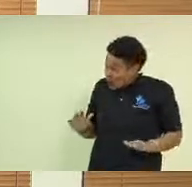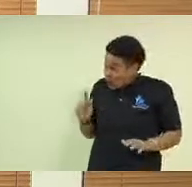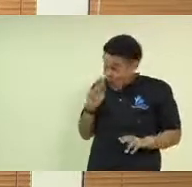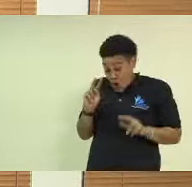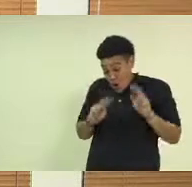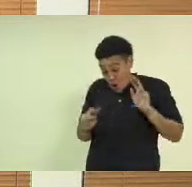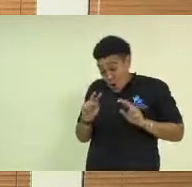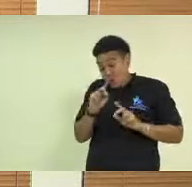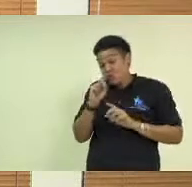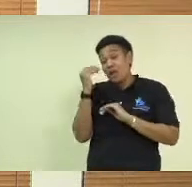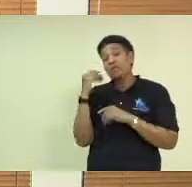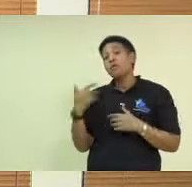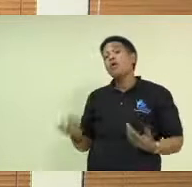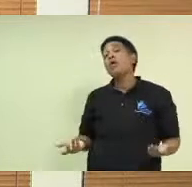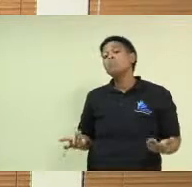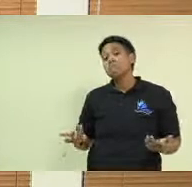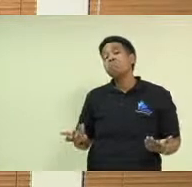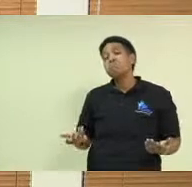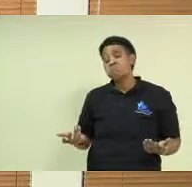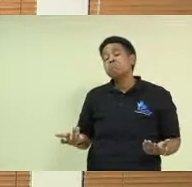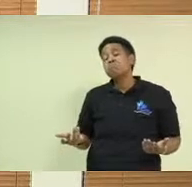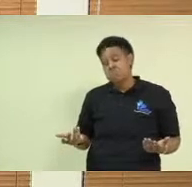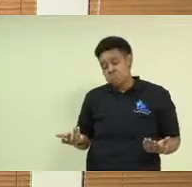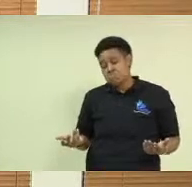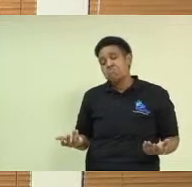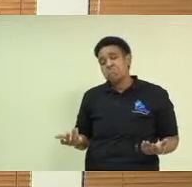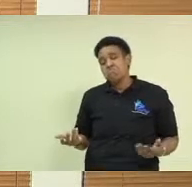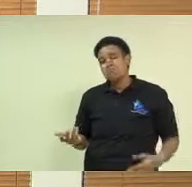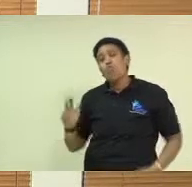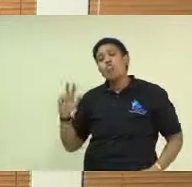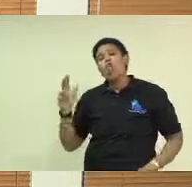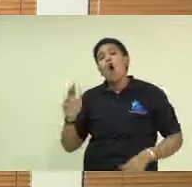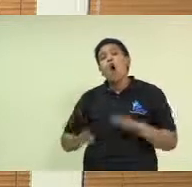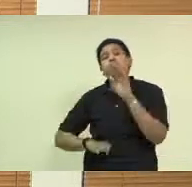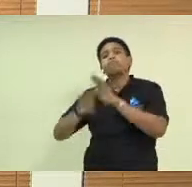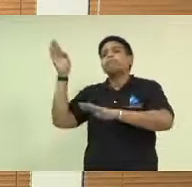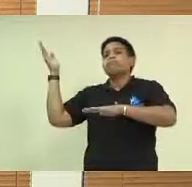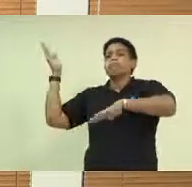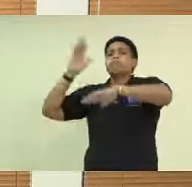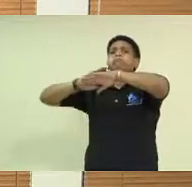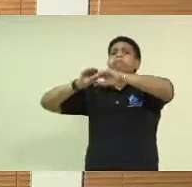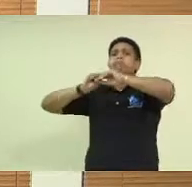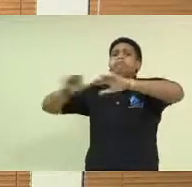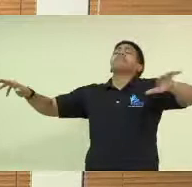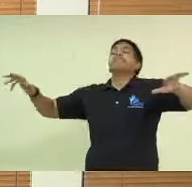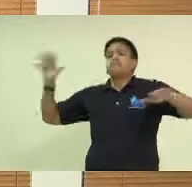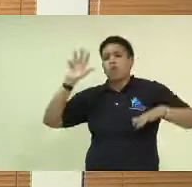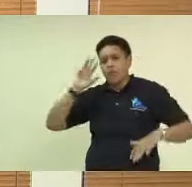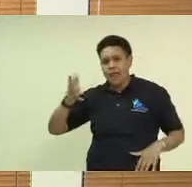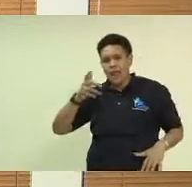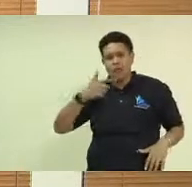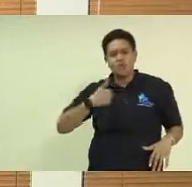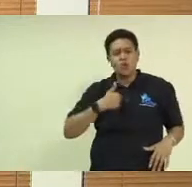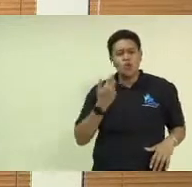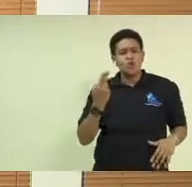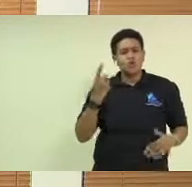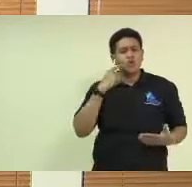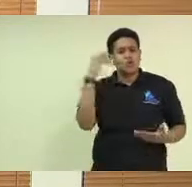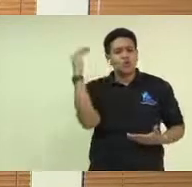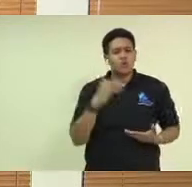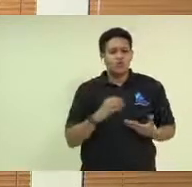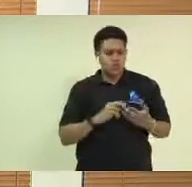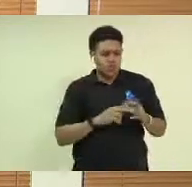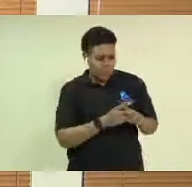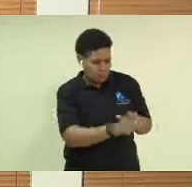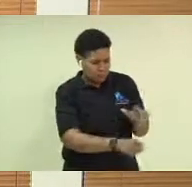to expect that we may jolly well be facing a third wave. So we used the reduction in the number of